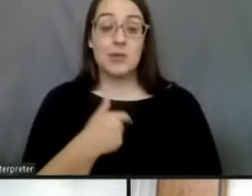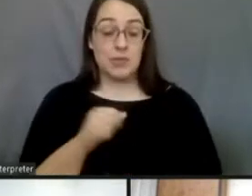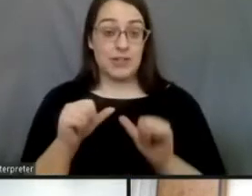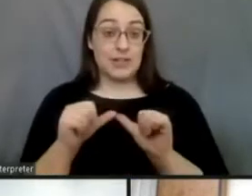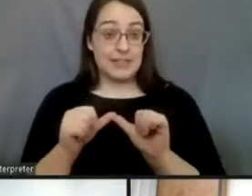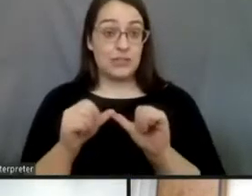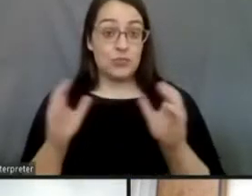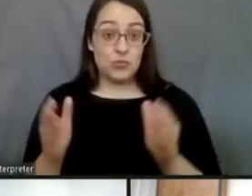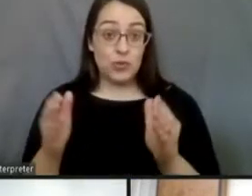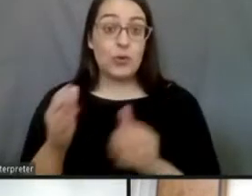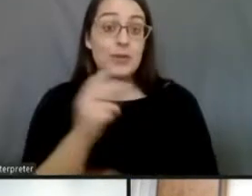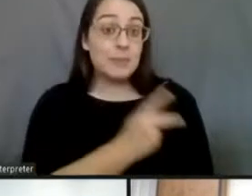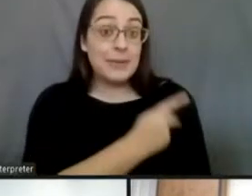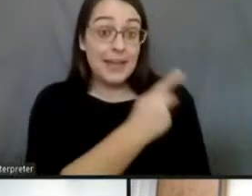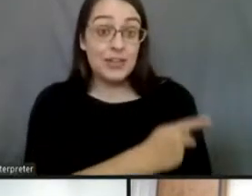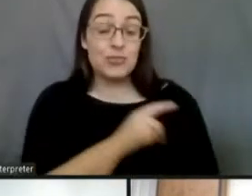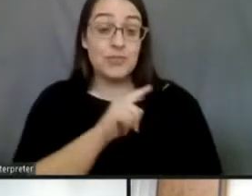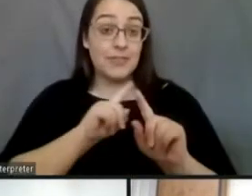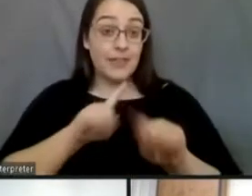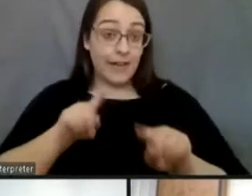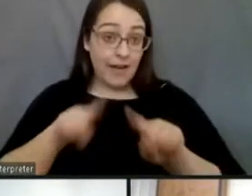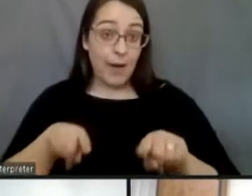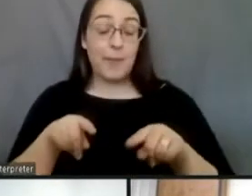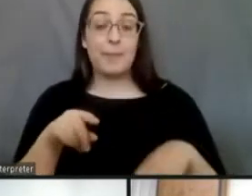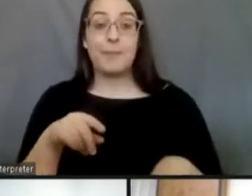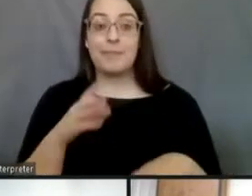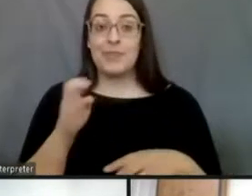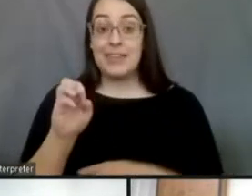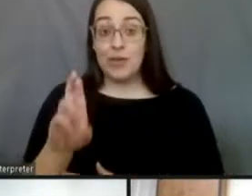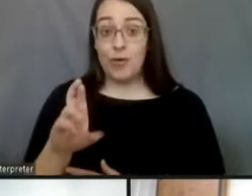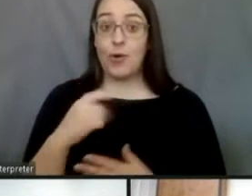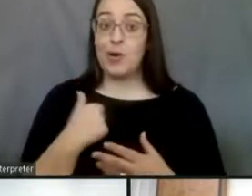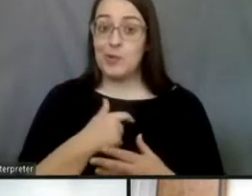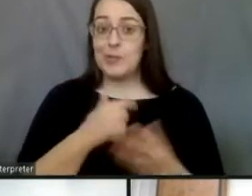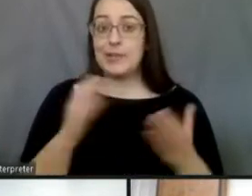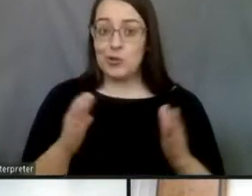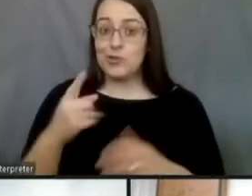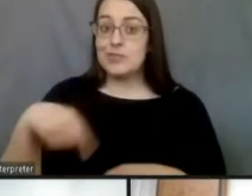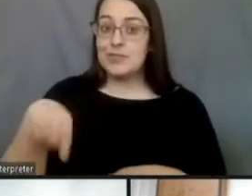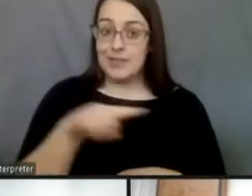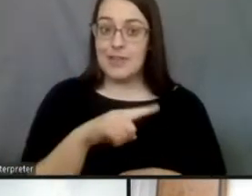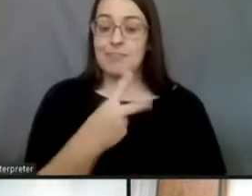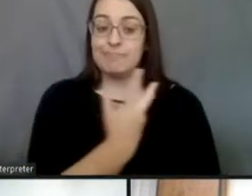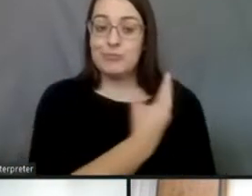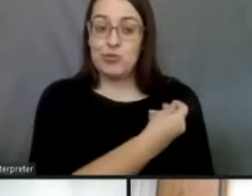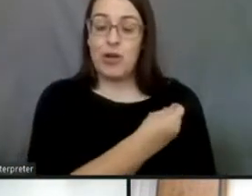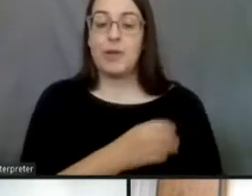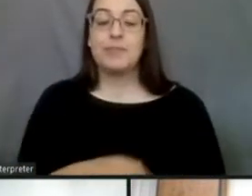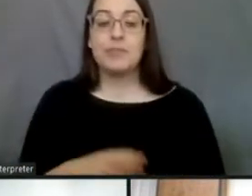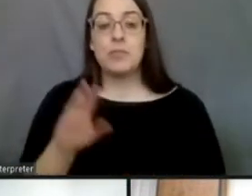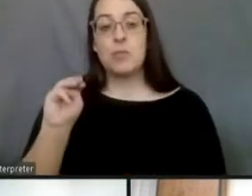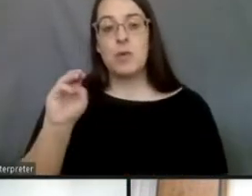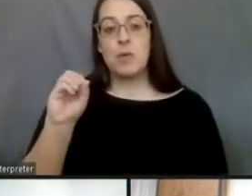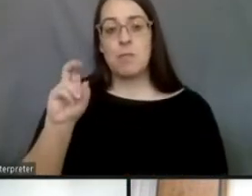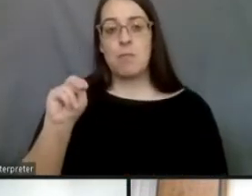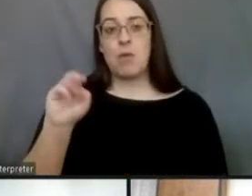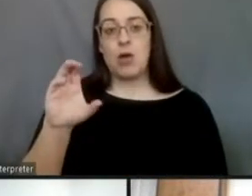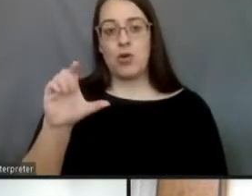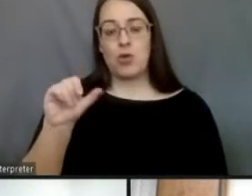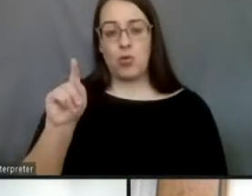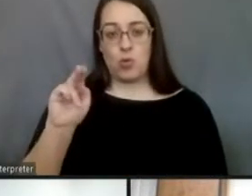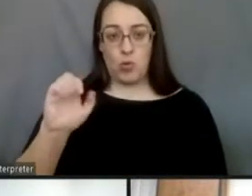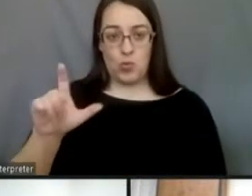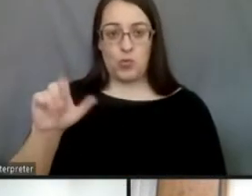encourage our patients that come to our ambulatory clinics to get vaccinated. And as far as the monoclonal antibody therapy is concerned